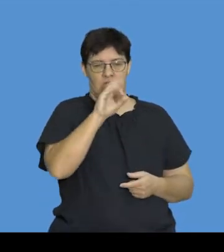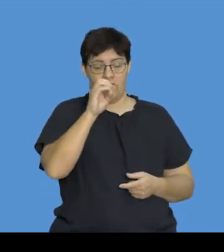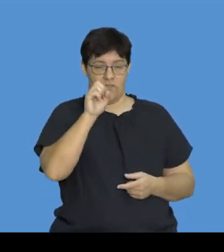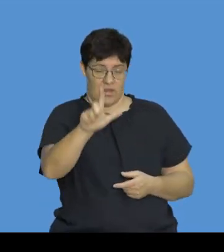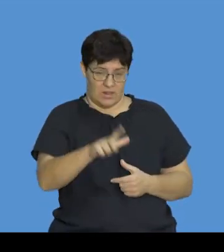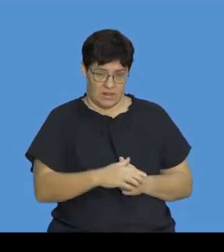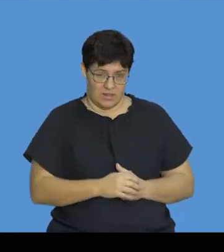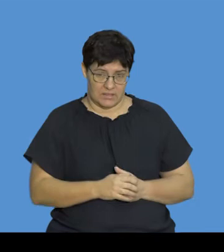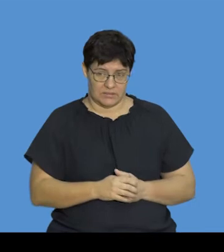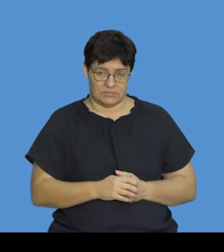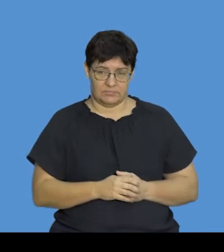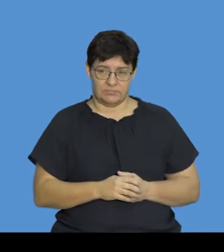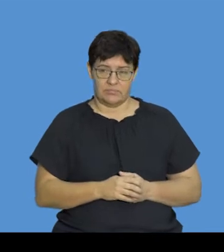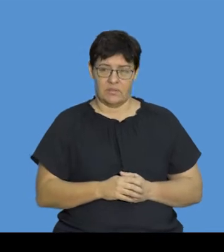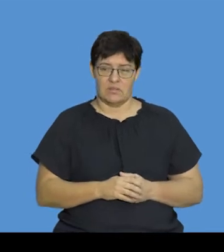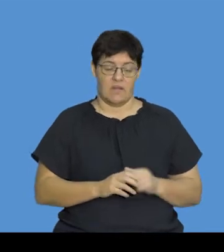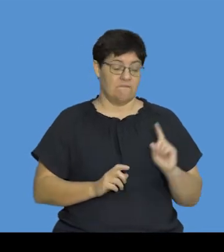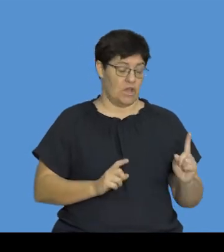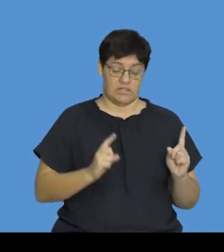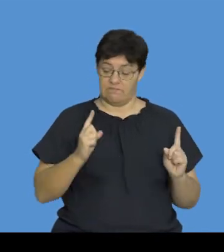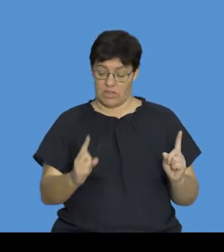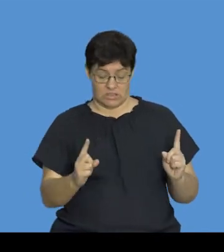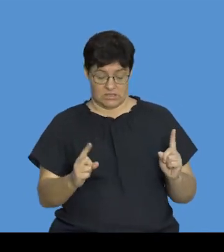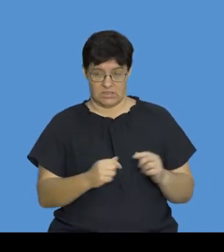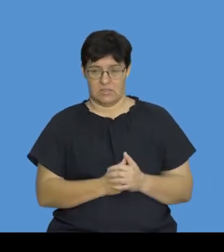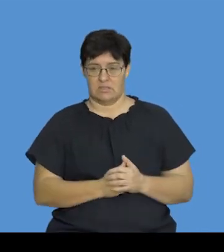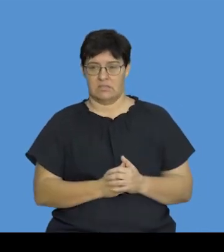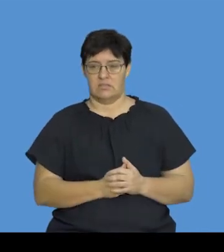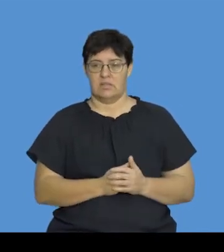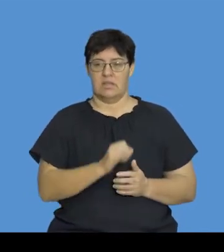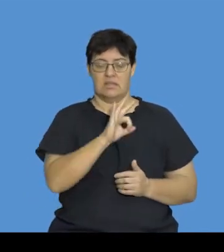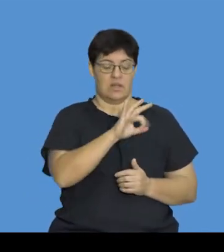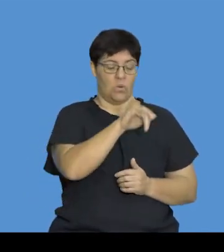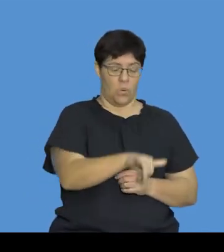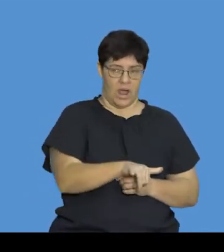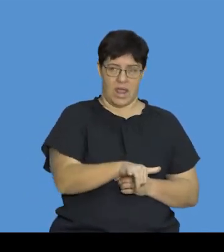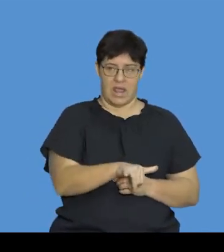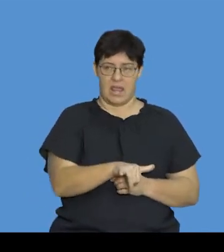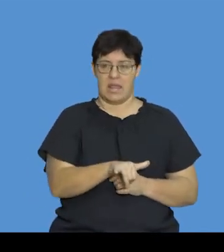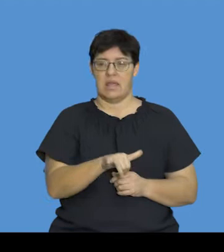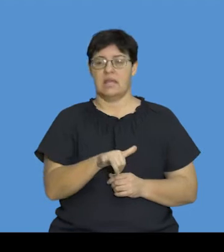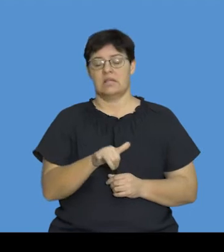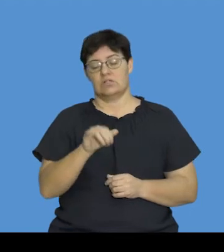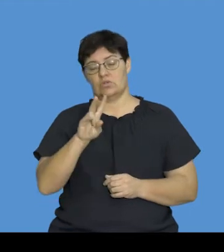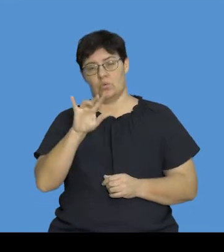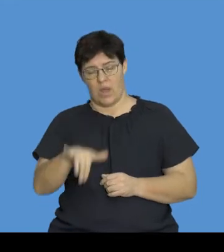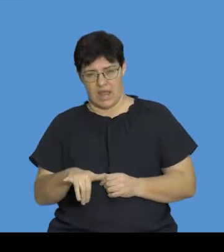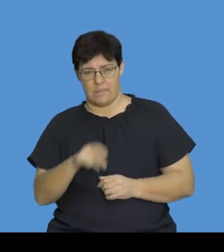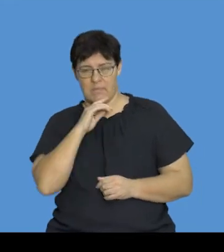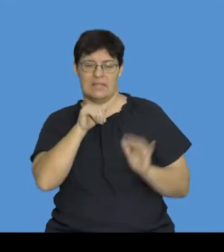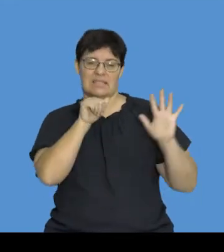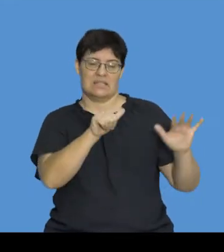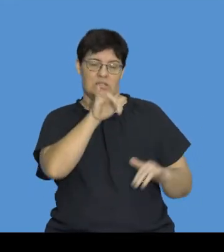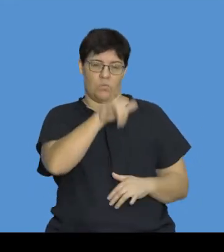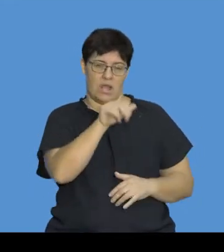right? If I use FOIL, it will be the first, which is 3y times 2y, that gives me